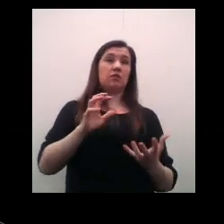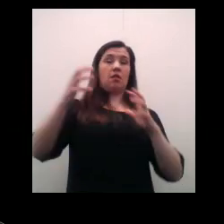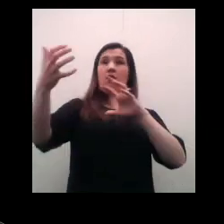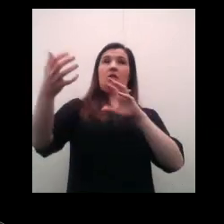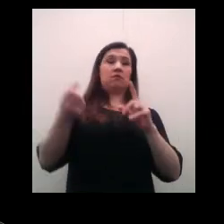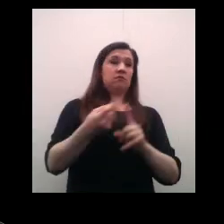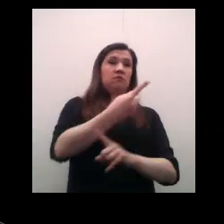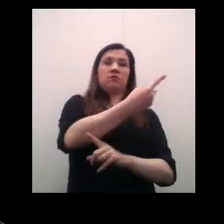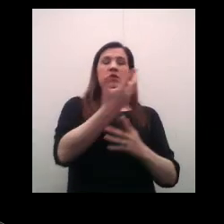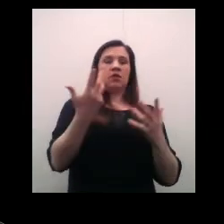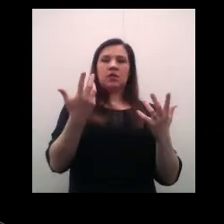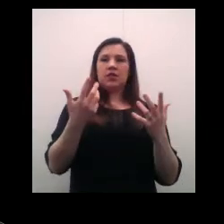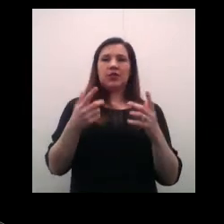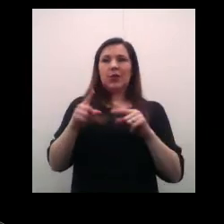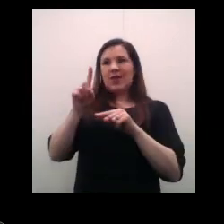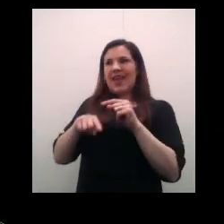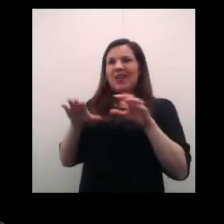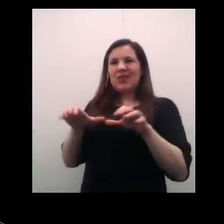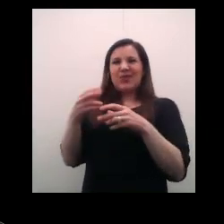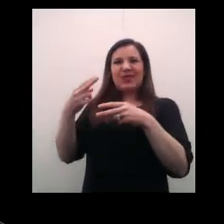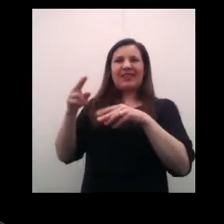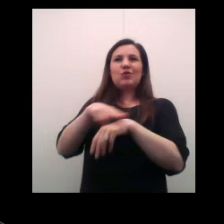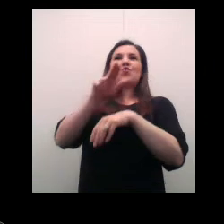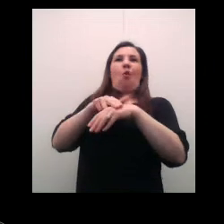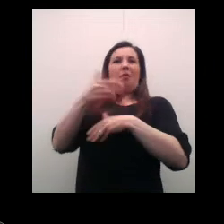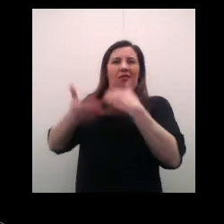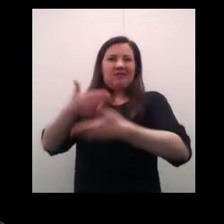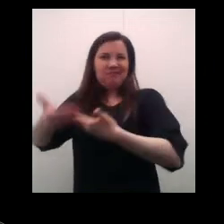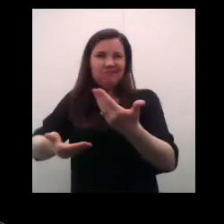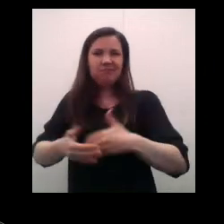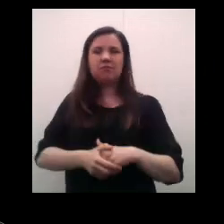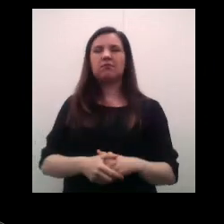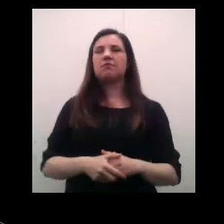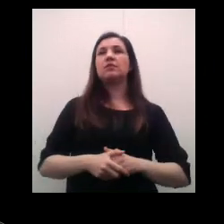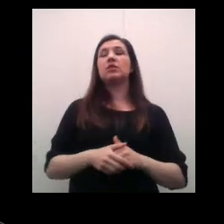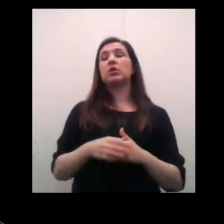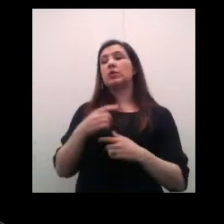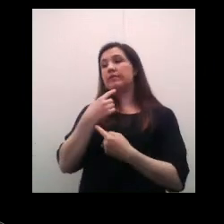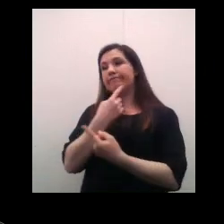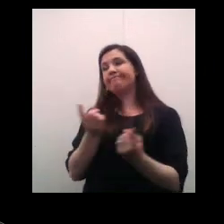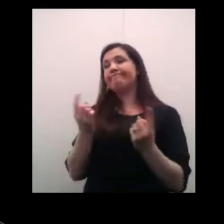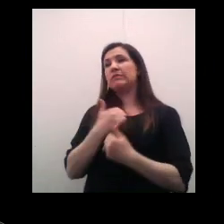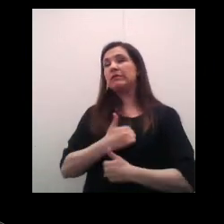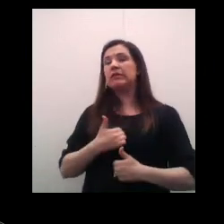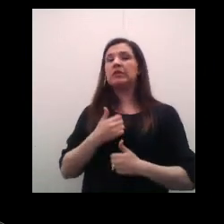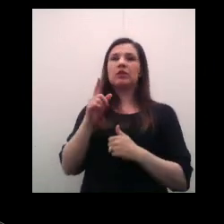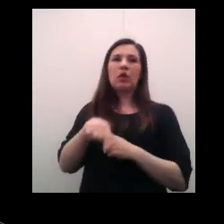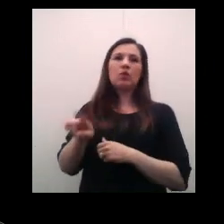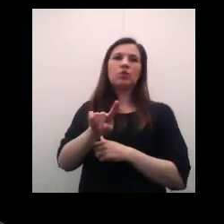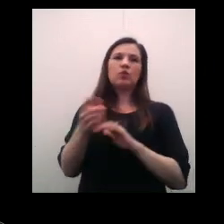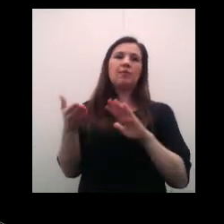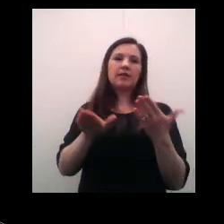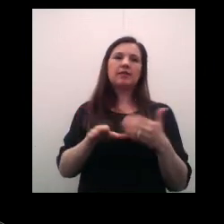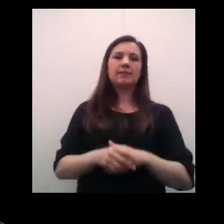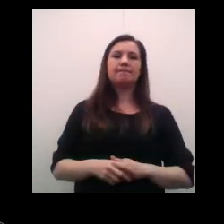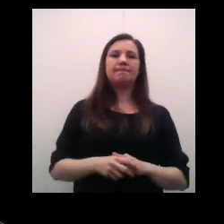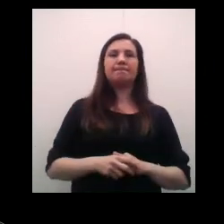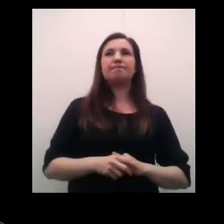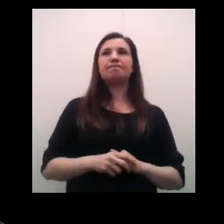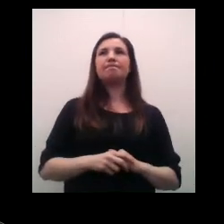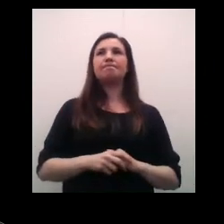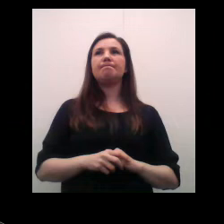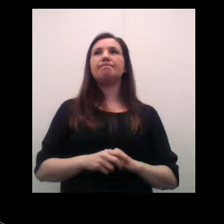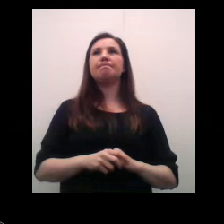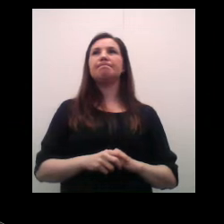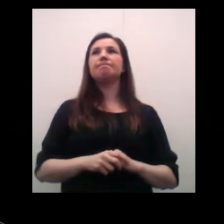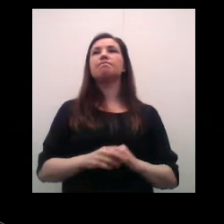moment. So once again, we do offer our deepest condolences and sympathies to the loved ones of those who passed.